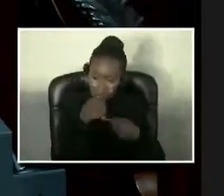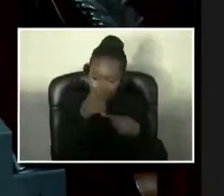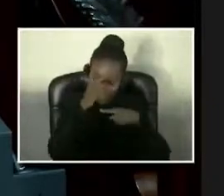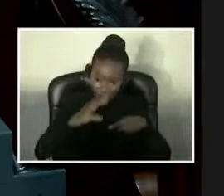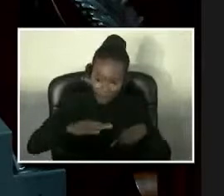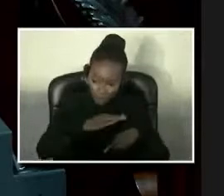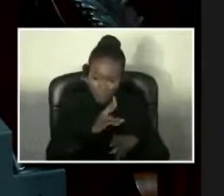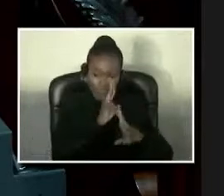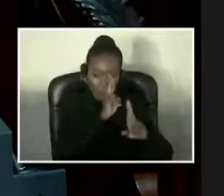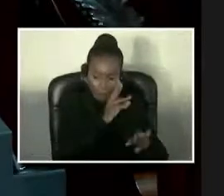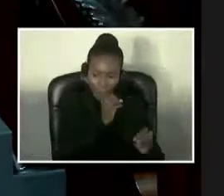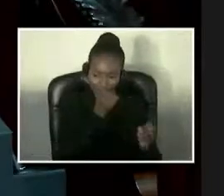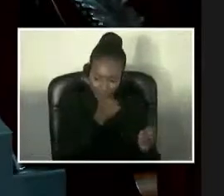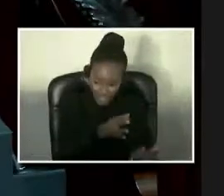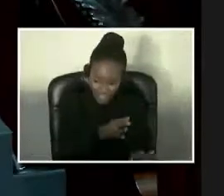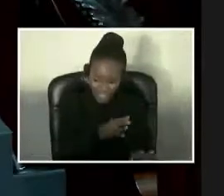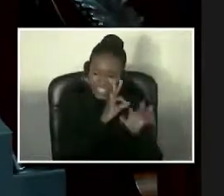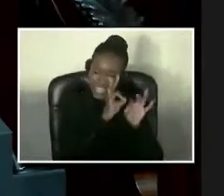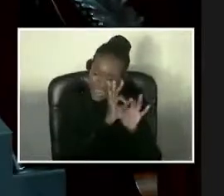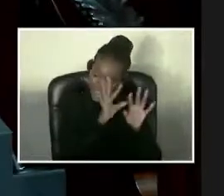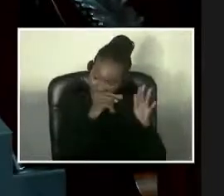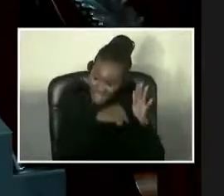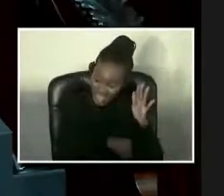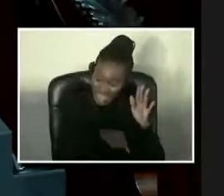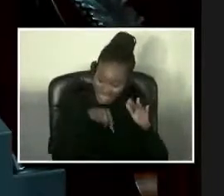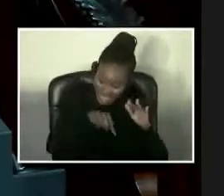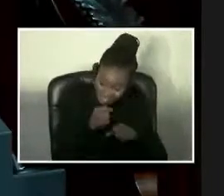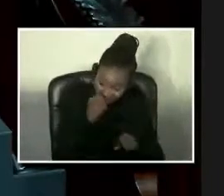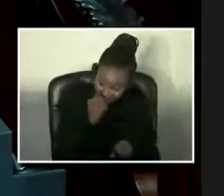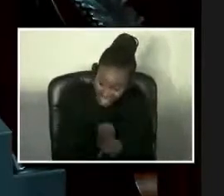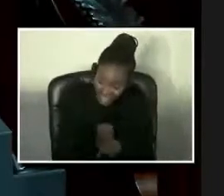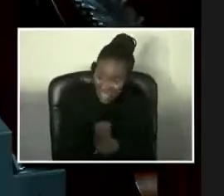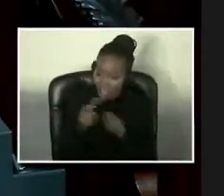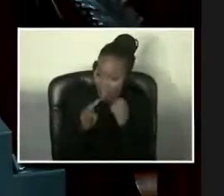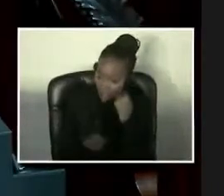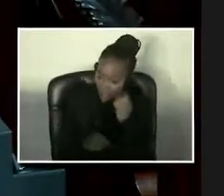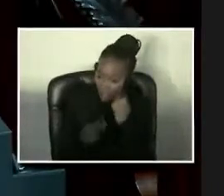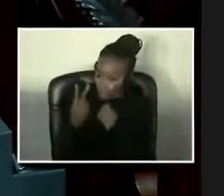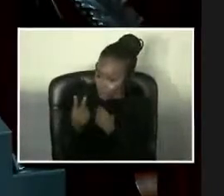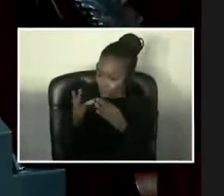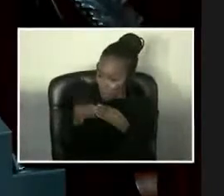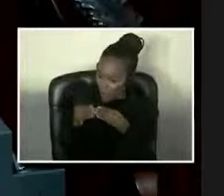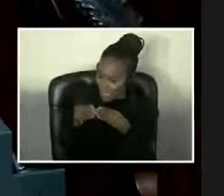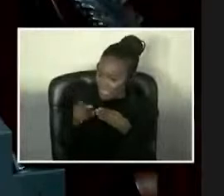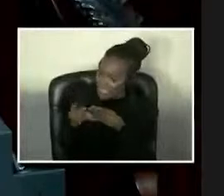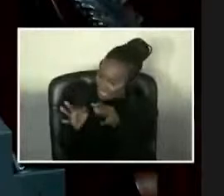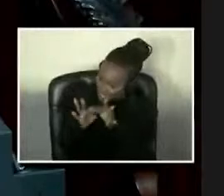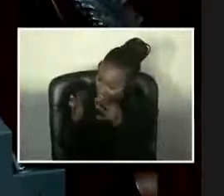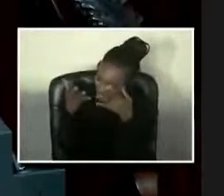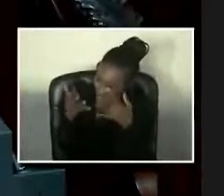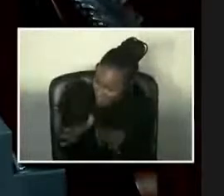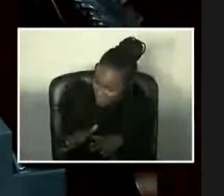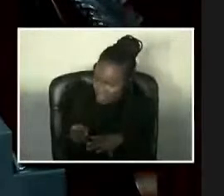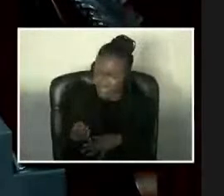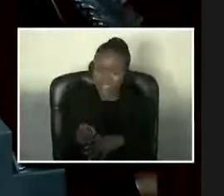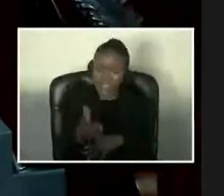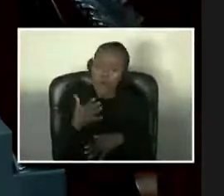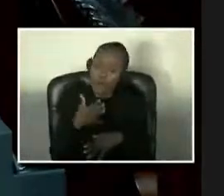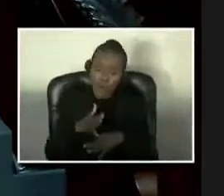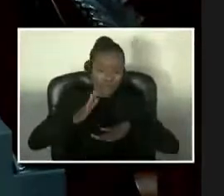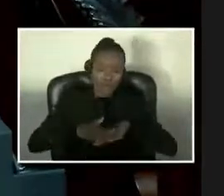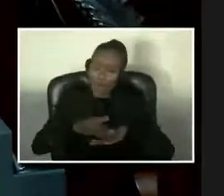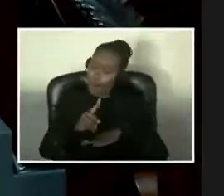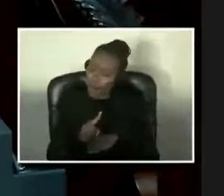commit this very same year in the last two portfolio committee meetings we have been discussing minimum self establishment kanji